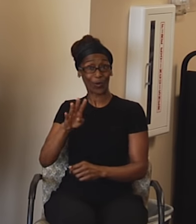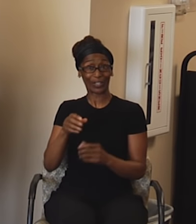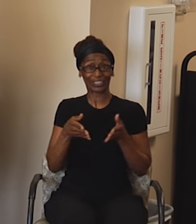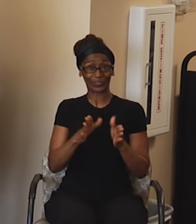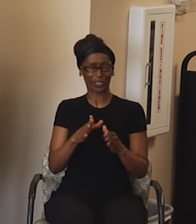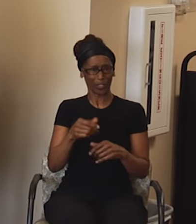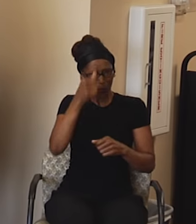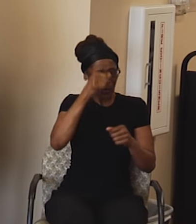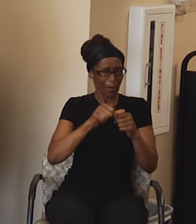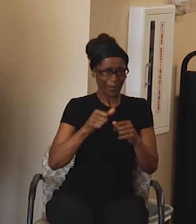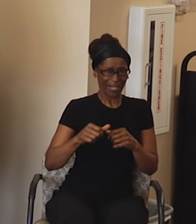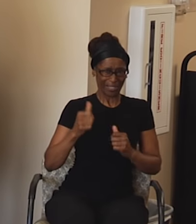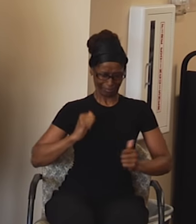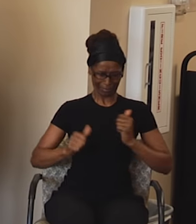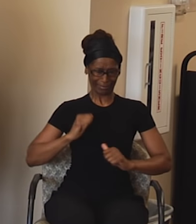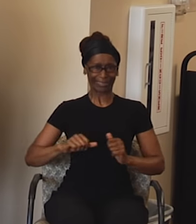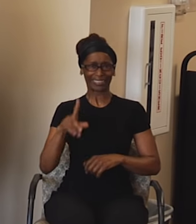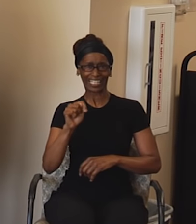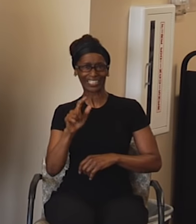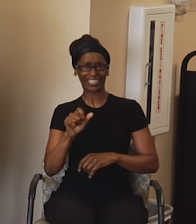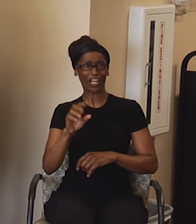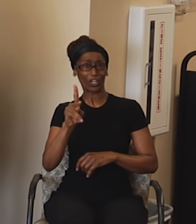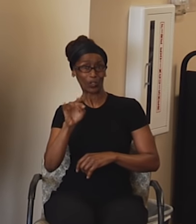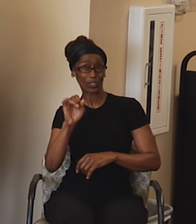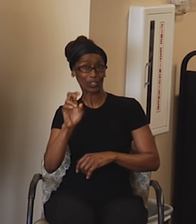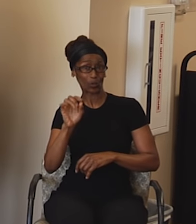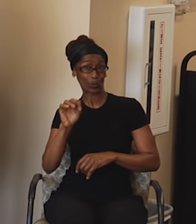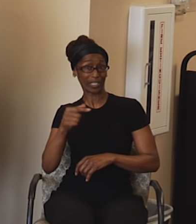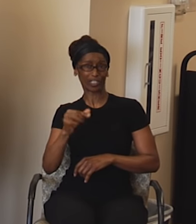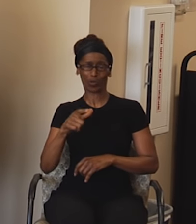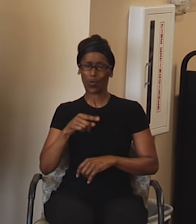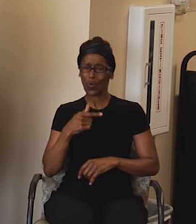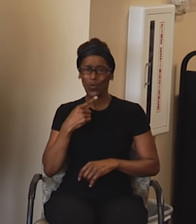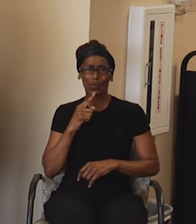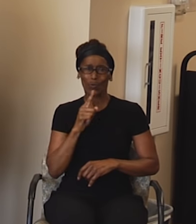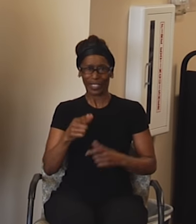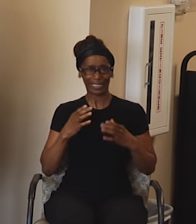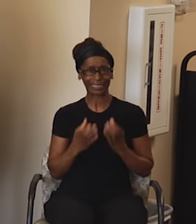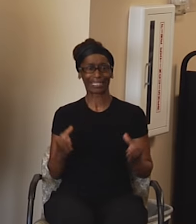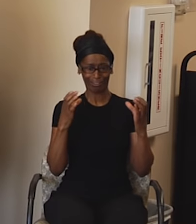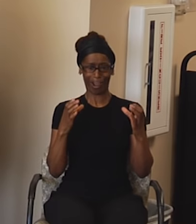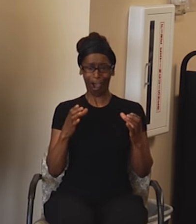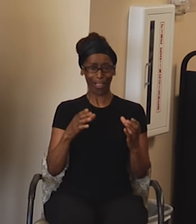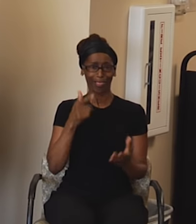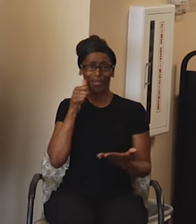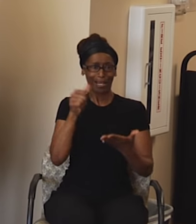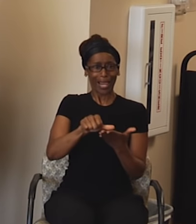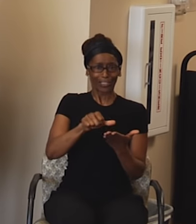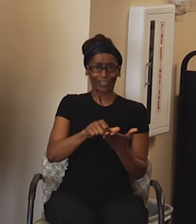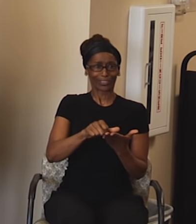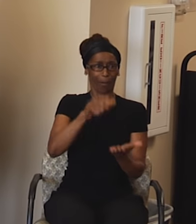Yes. has got to prove that Kris Kringle is the real Santa Claus. And all of those letters get dumped on the judge's bench.